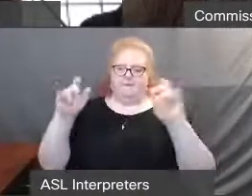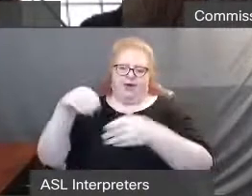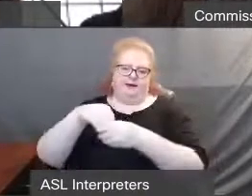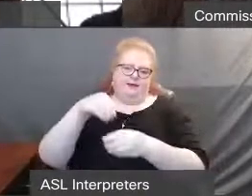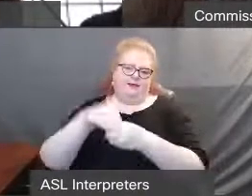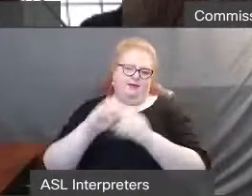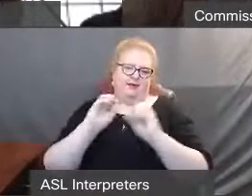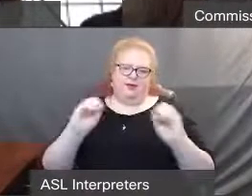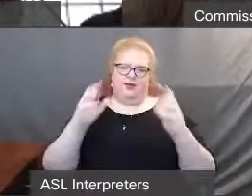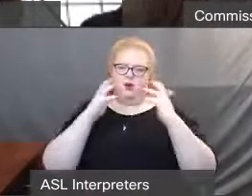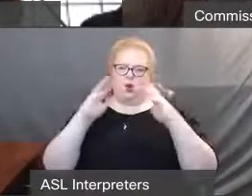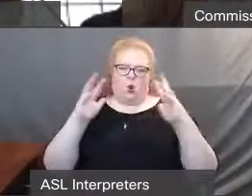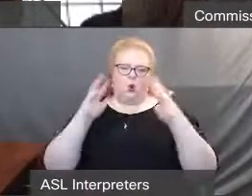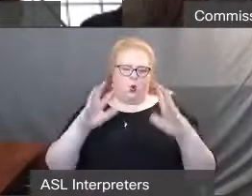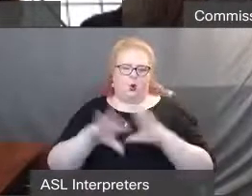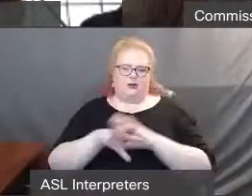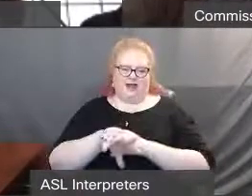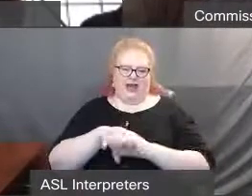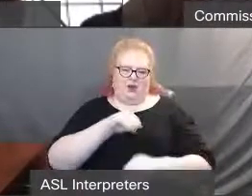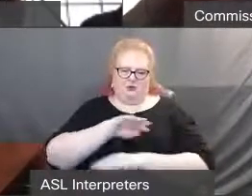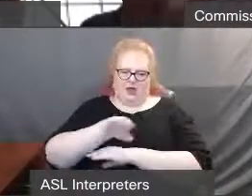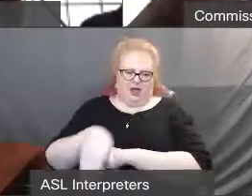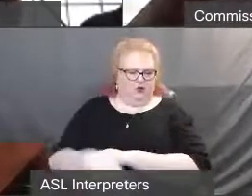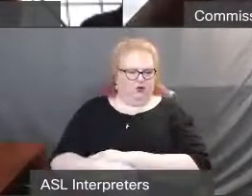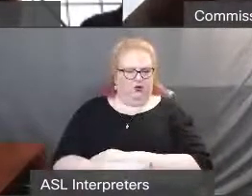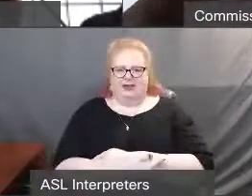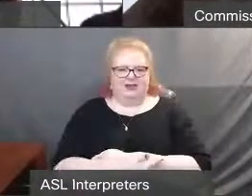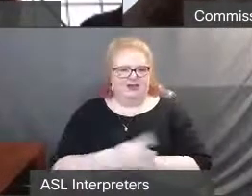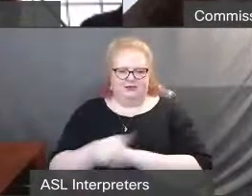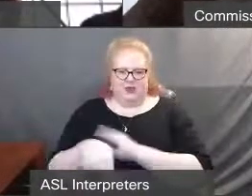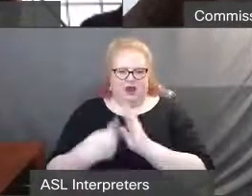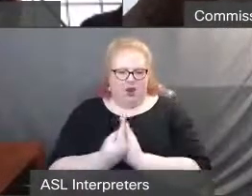be addressed during the evening hours.